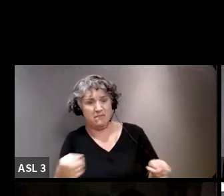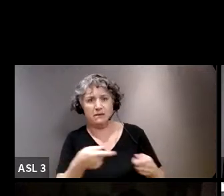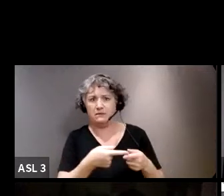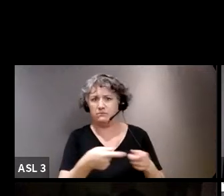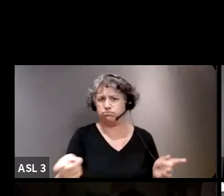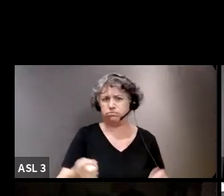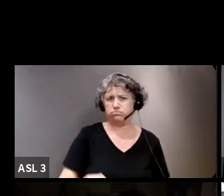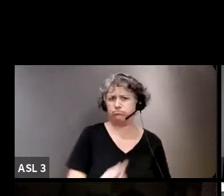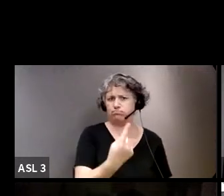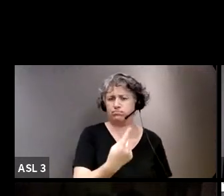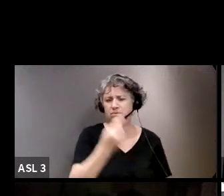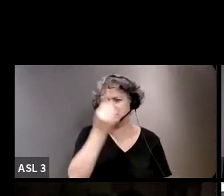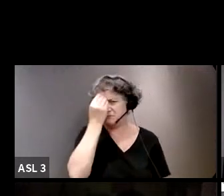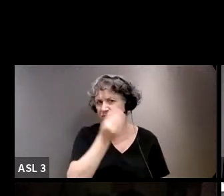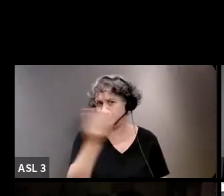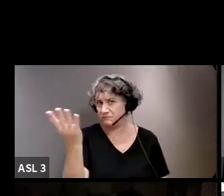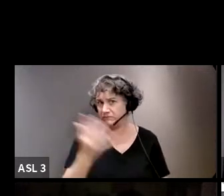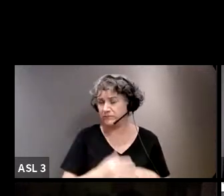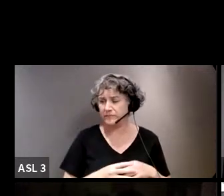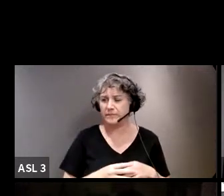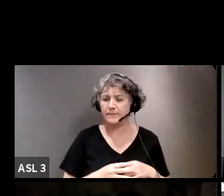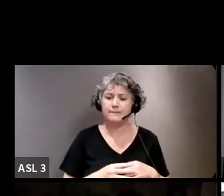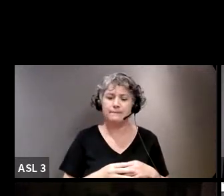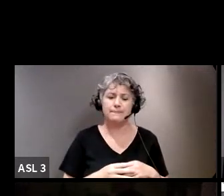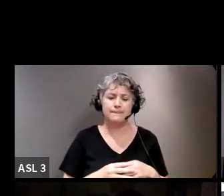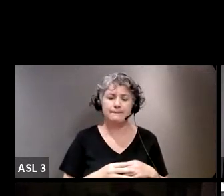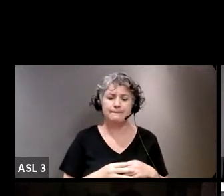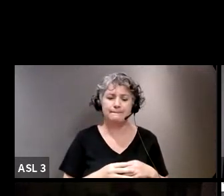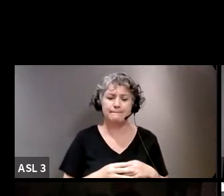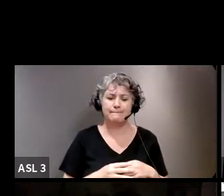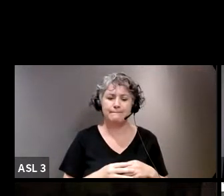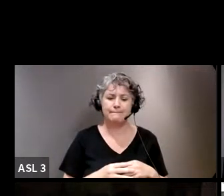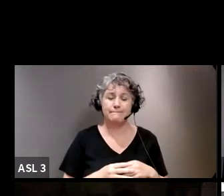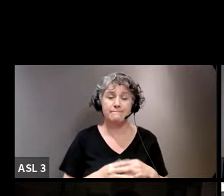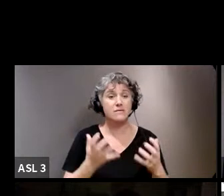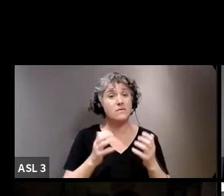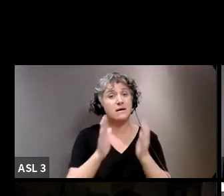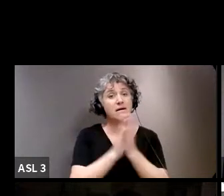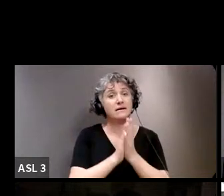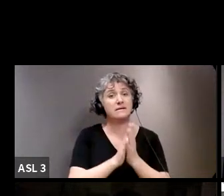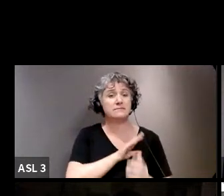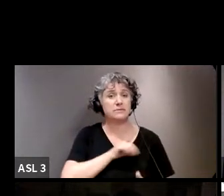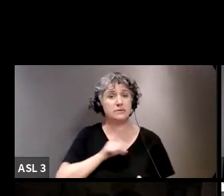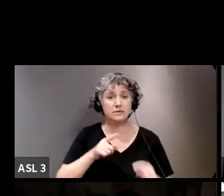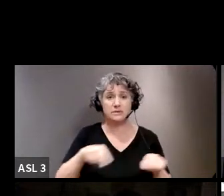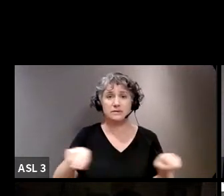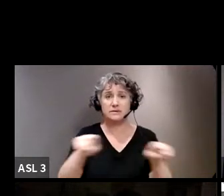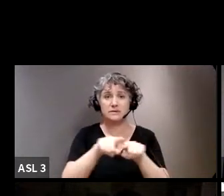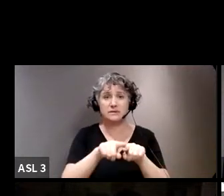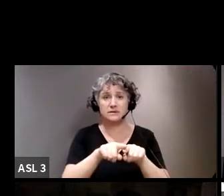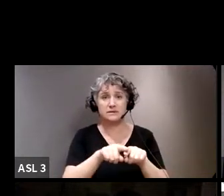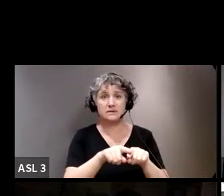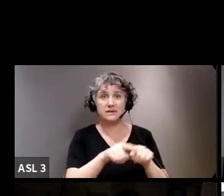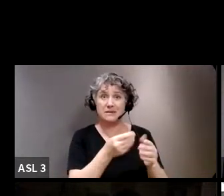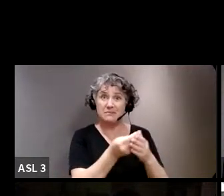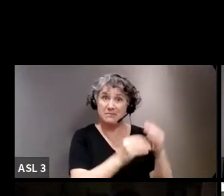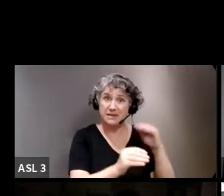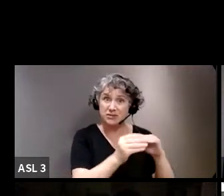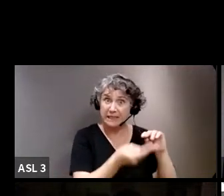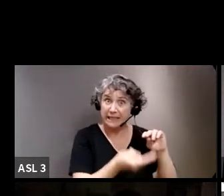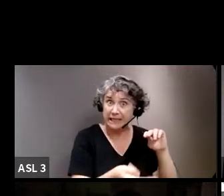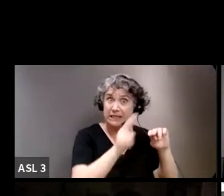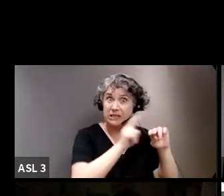mention that um so i would like to ask the board to not increase um the